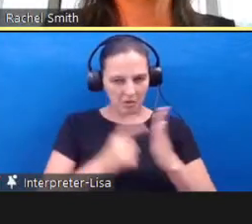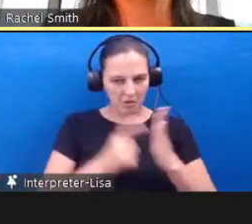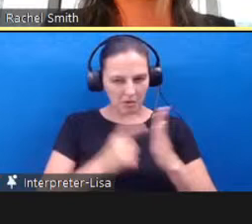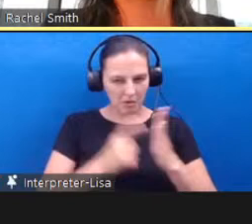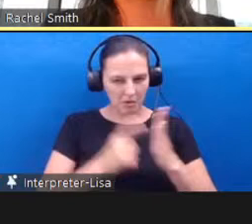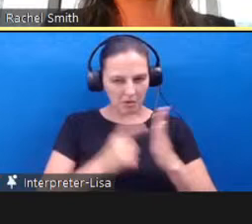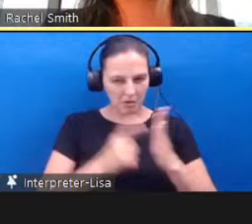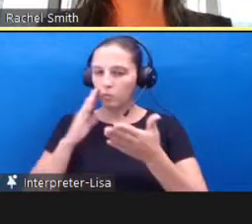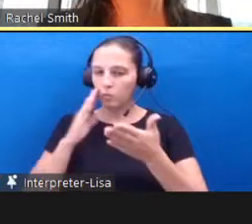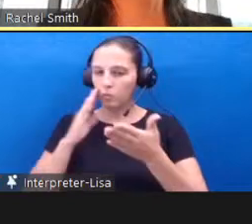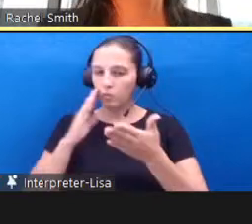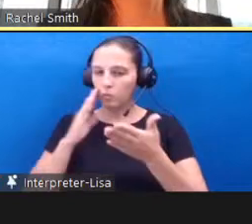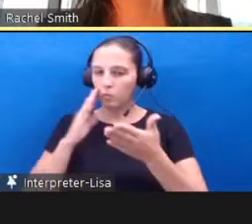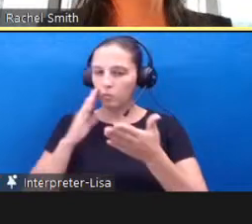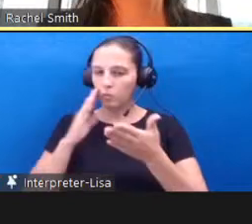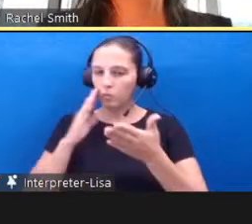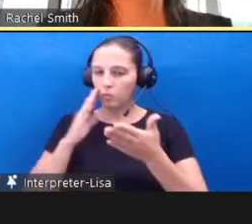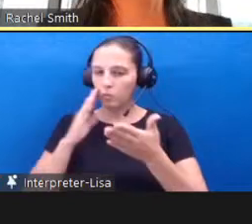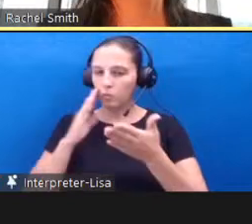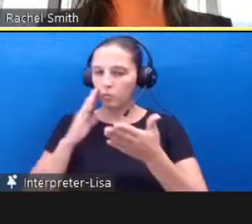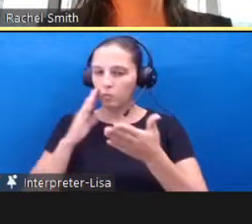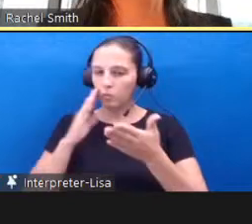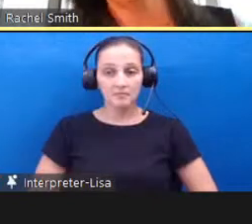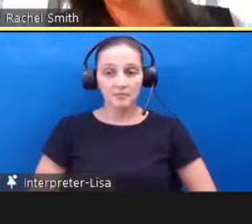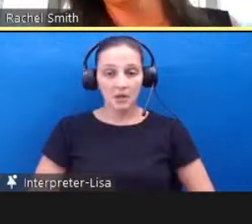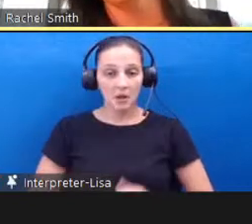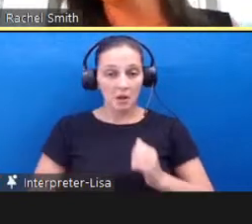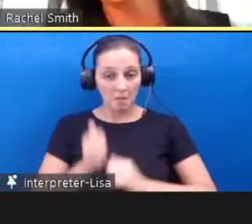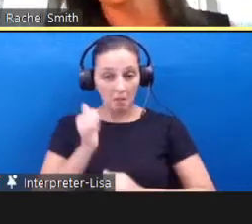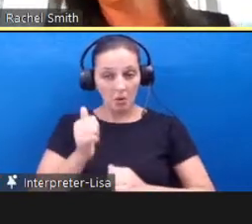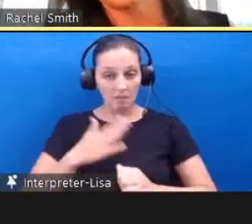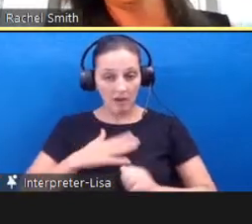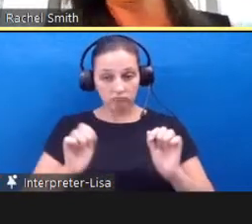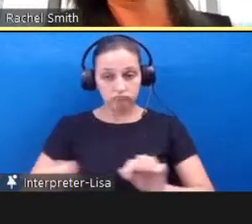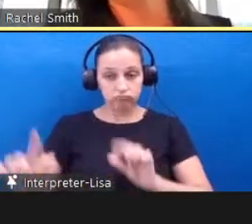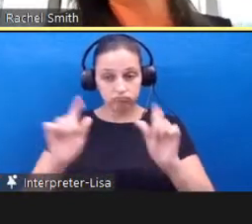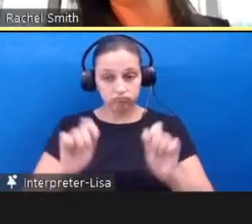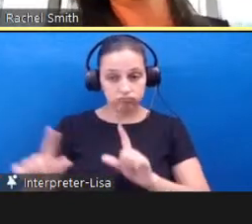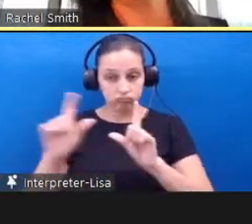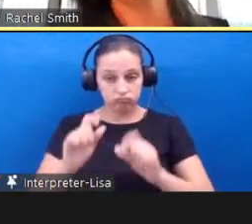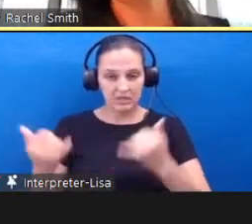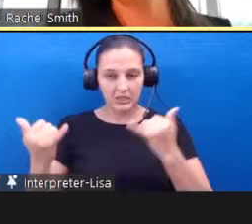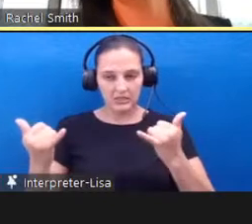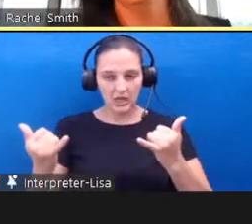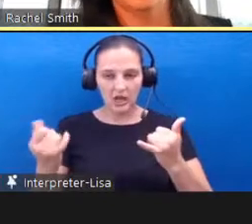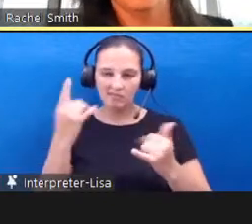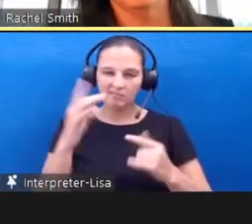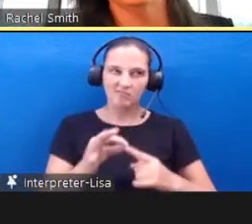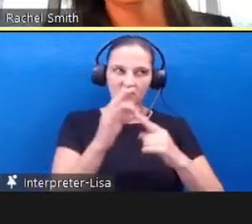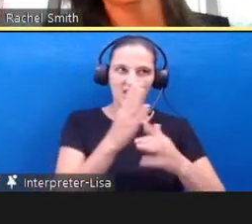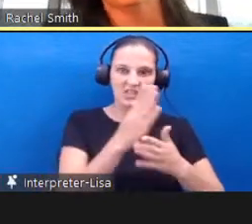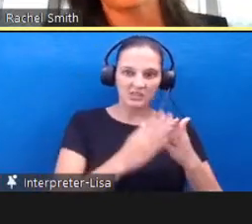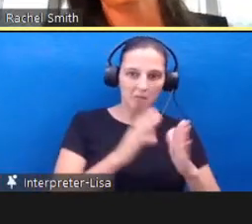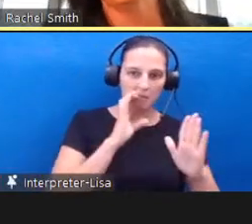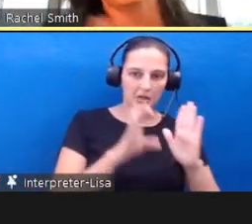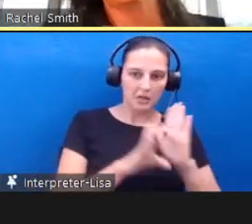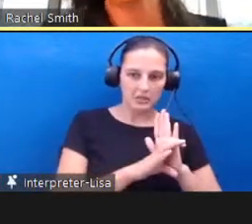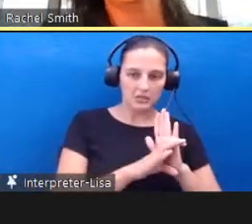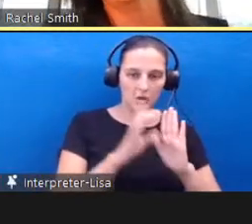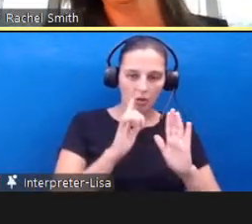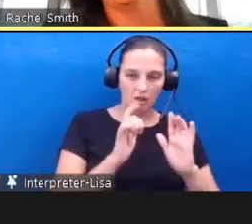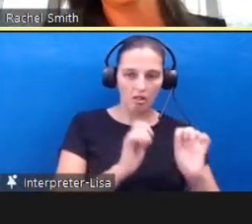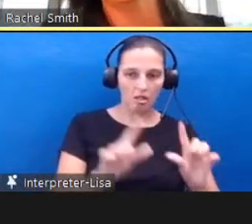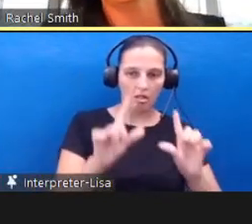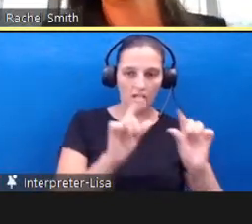all. And so I'm showing most of the stuff I'll show you today, with the exception of some images that will pop up